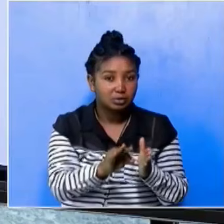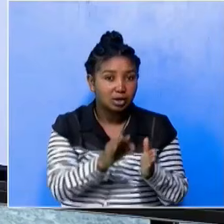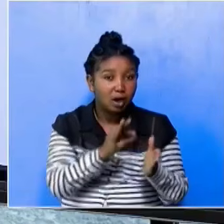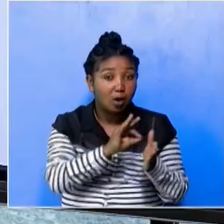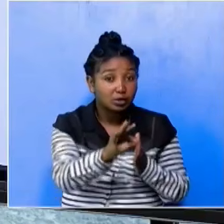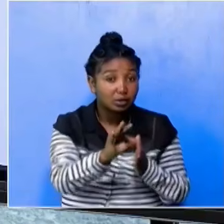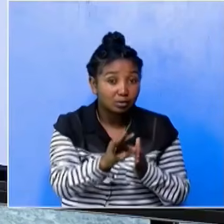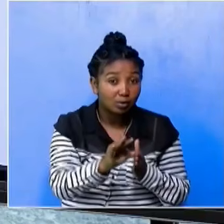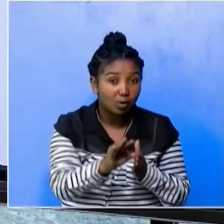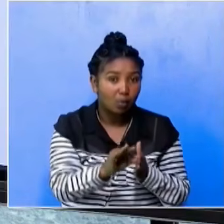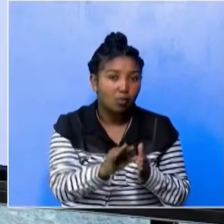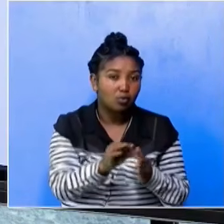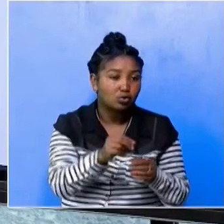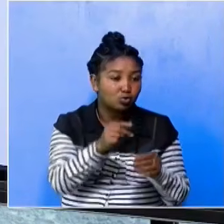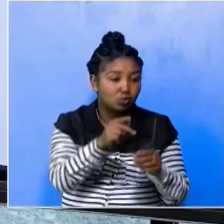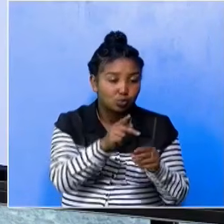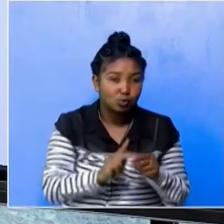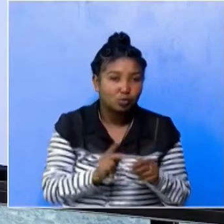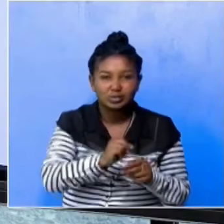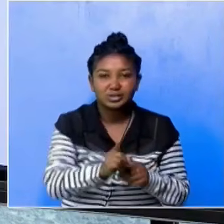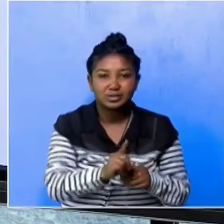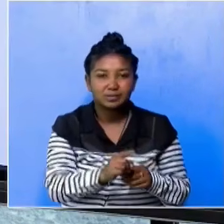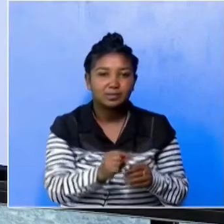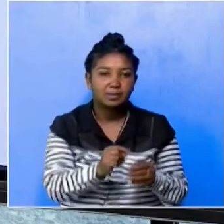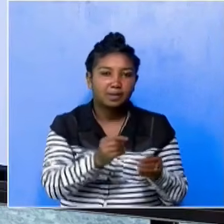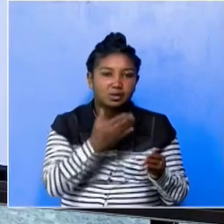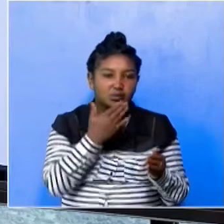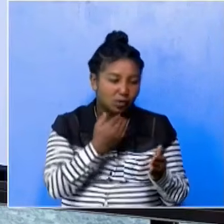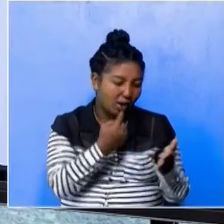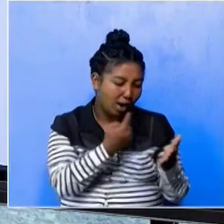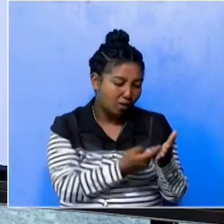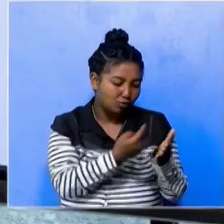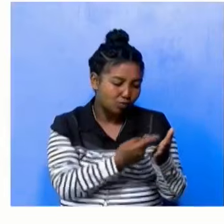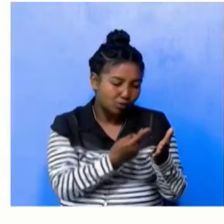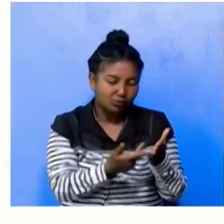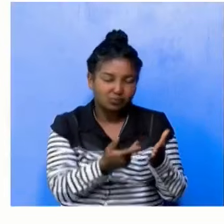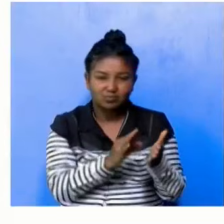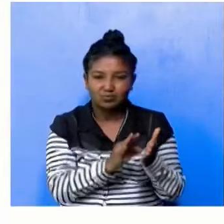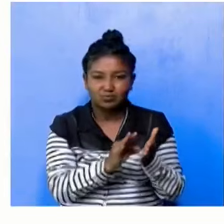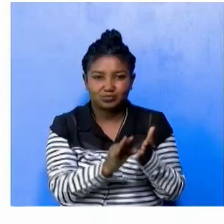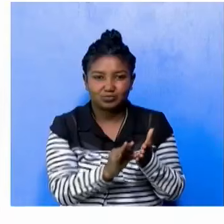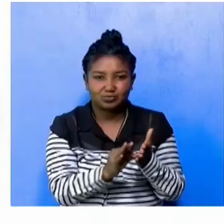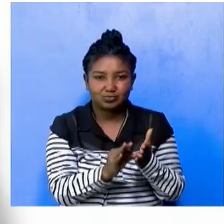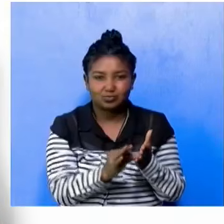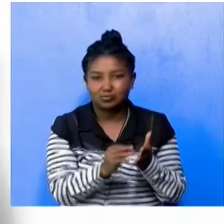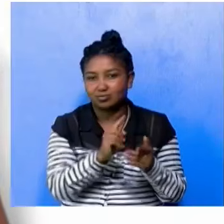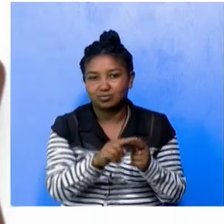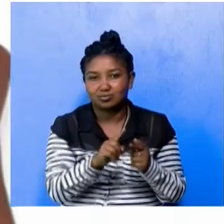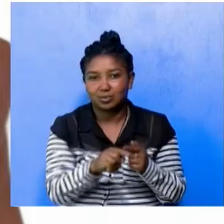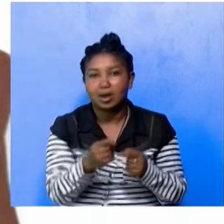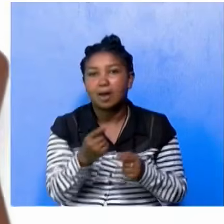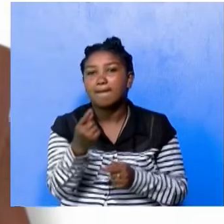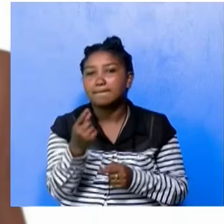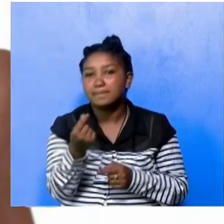counting what? The units. And also here, the word many is also